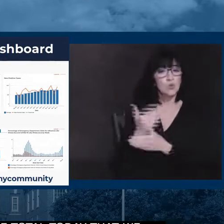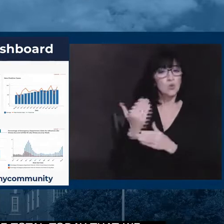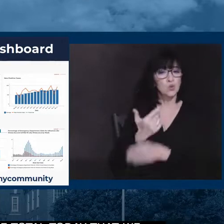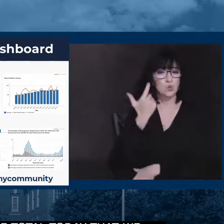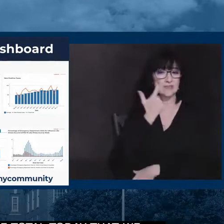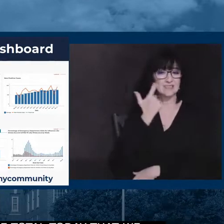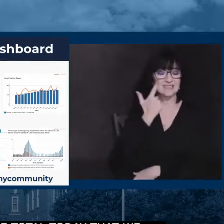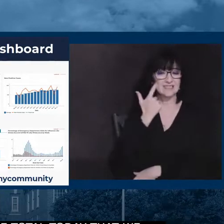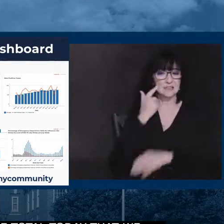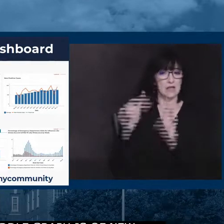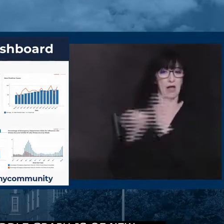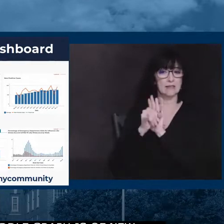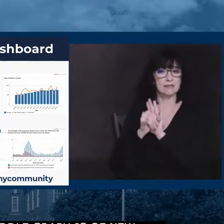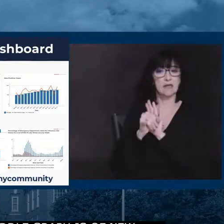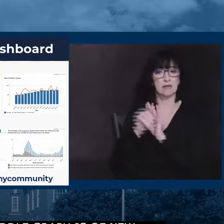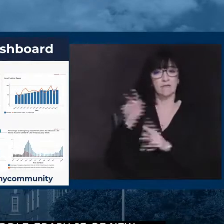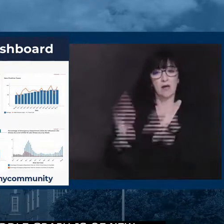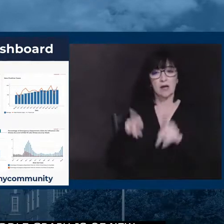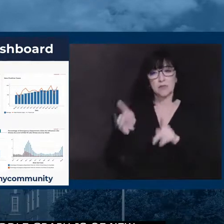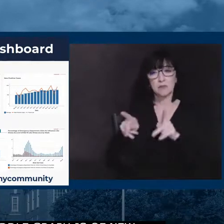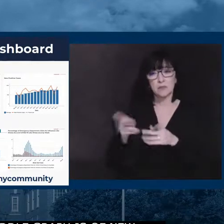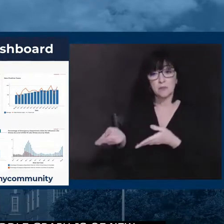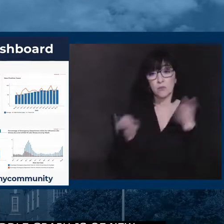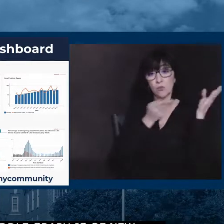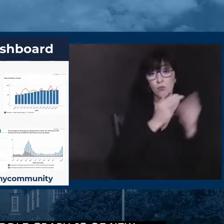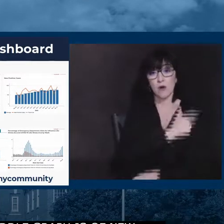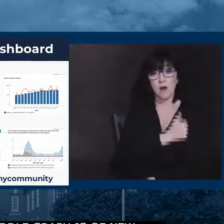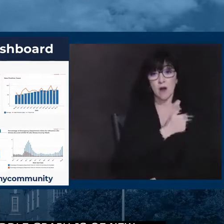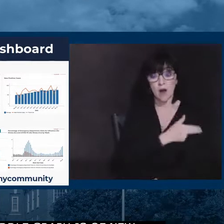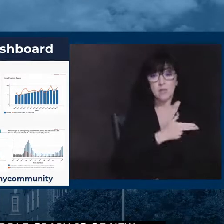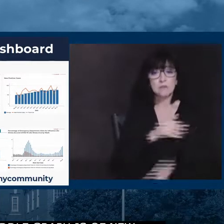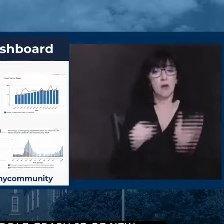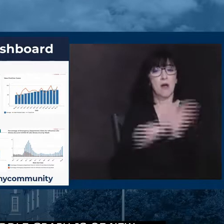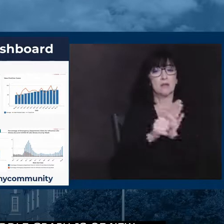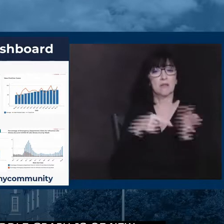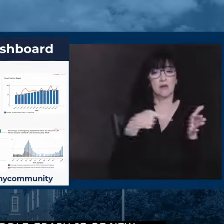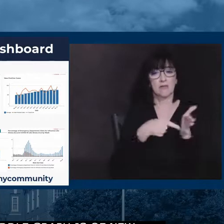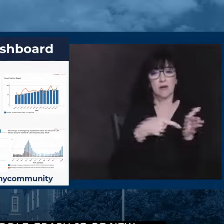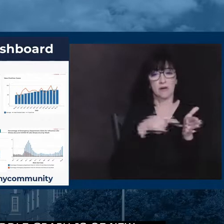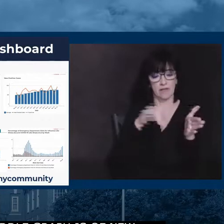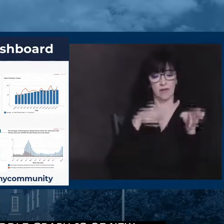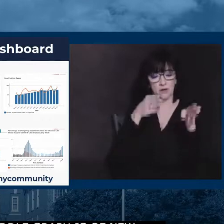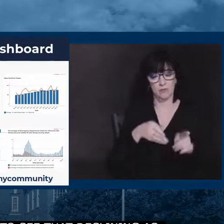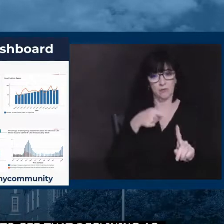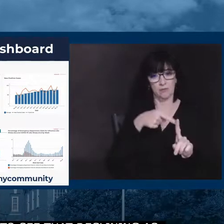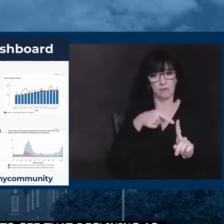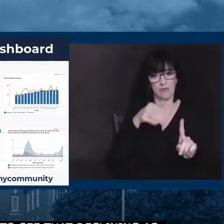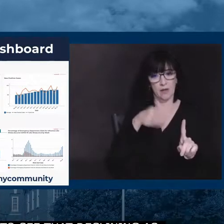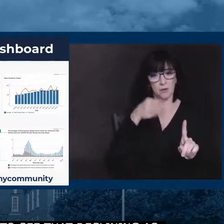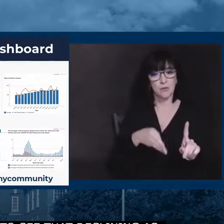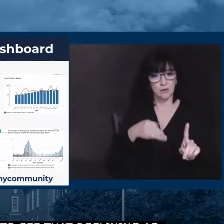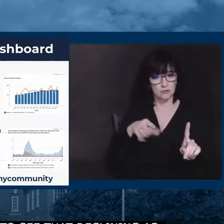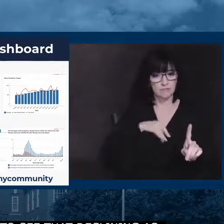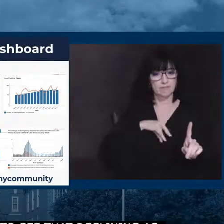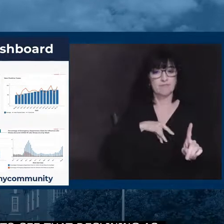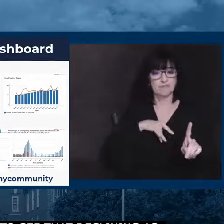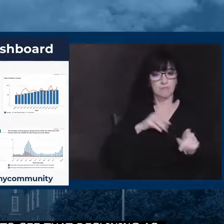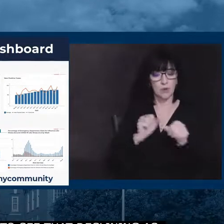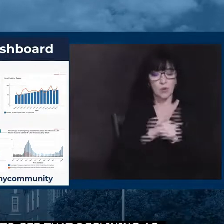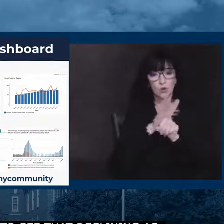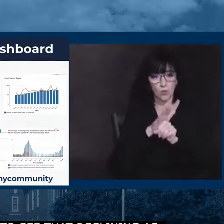to day. And so you want to see that declining as it is. And then you have how quickly can you move folks that have been